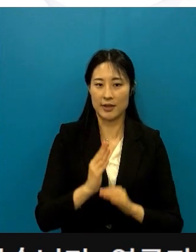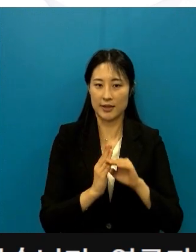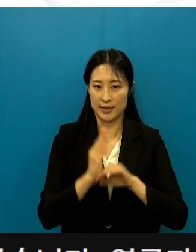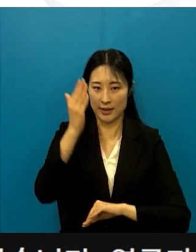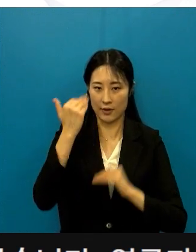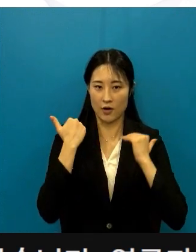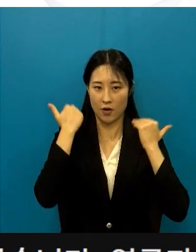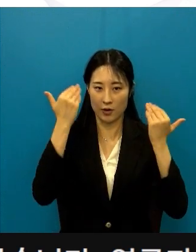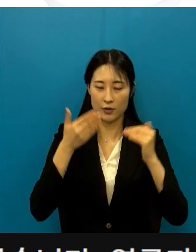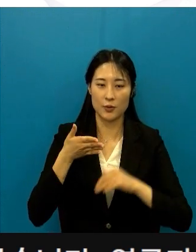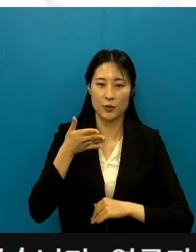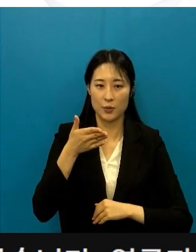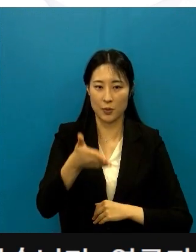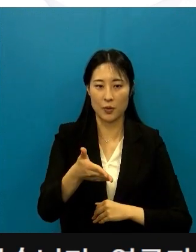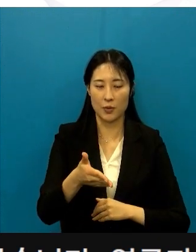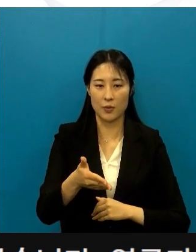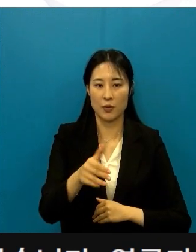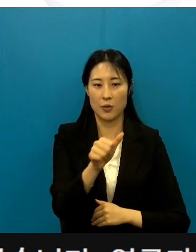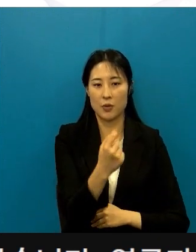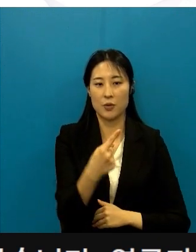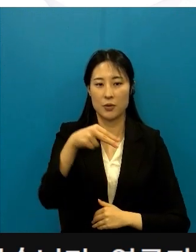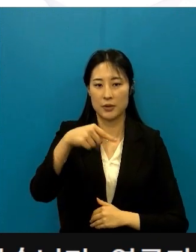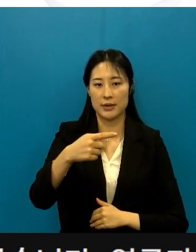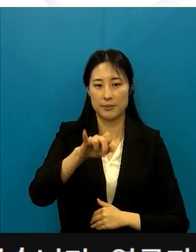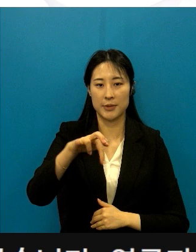in hospice care for children.